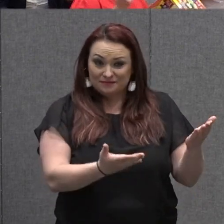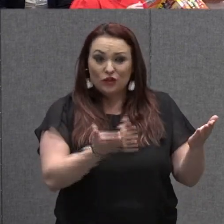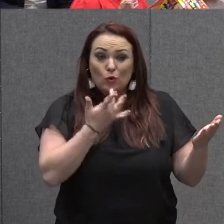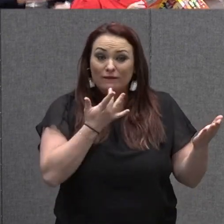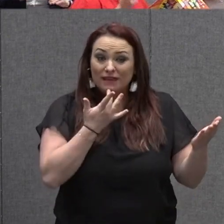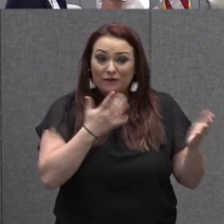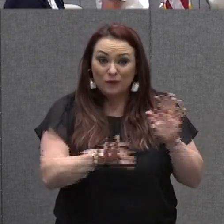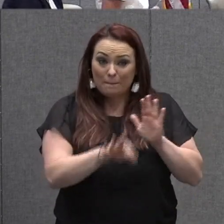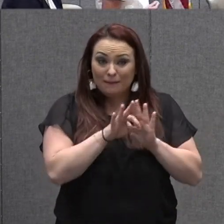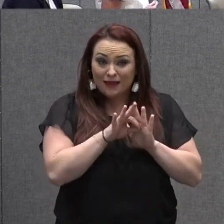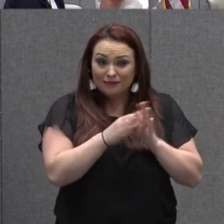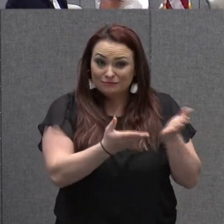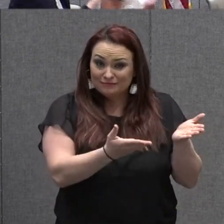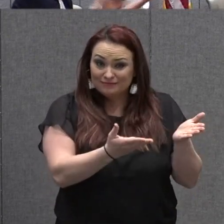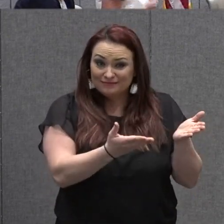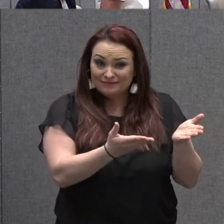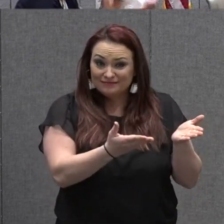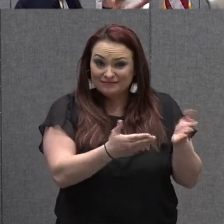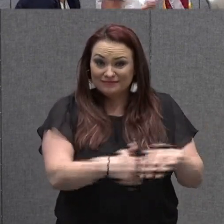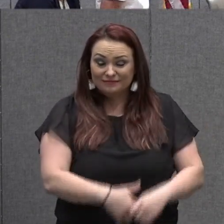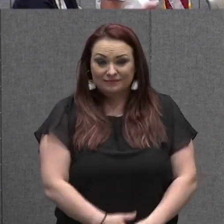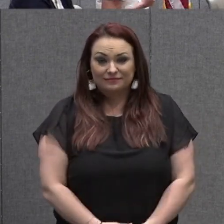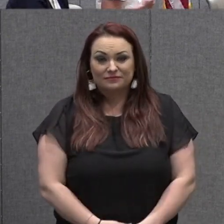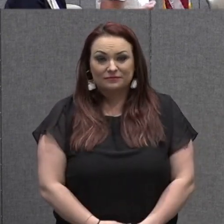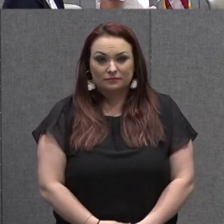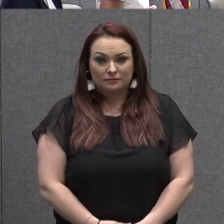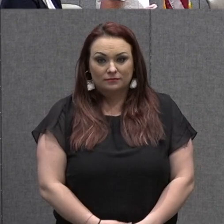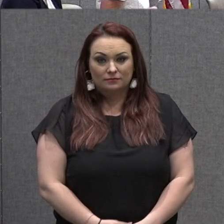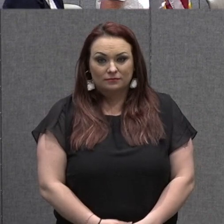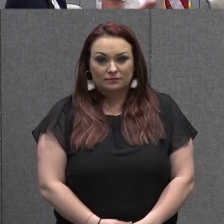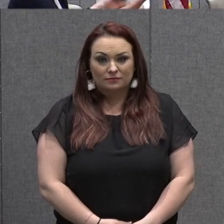play along with them. It's really good.